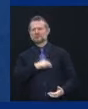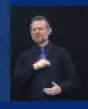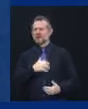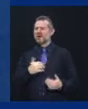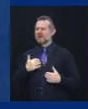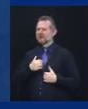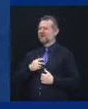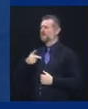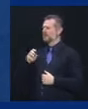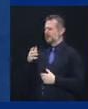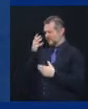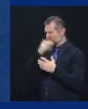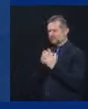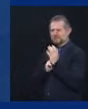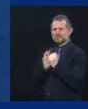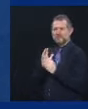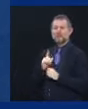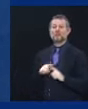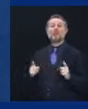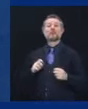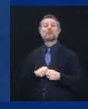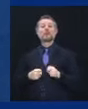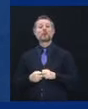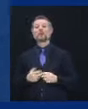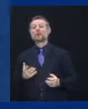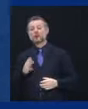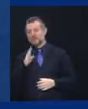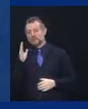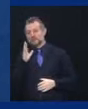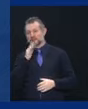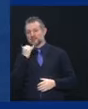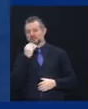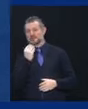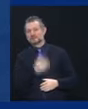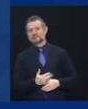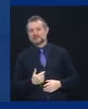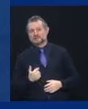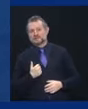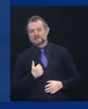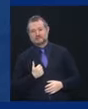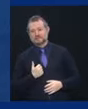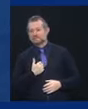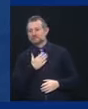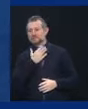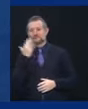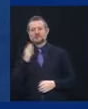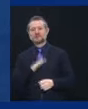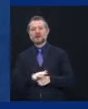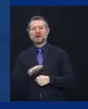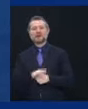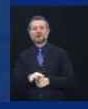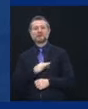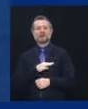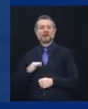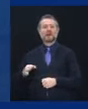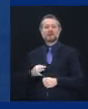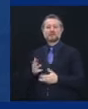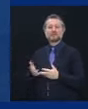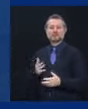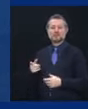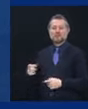A hospital will call up and say, I don't have enough staff because my staff is